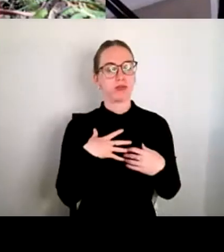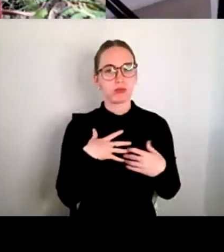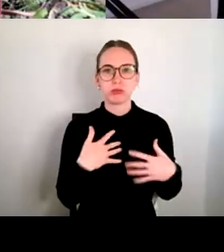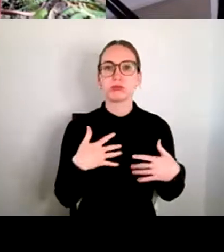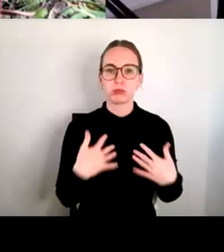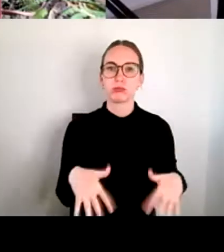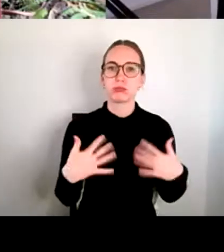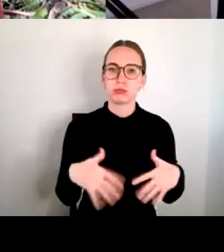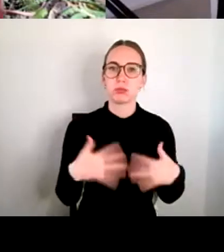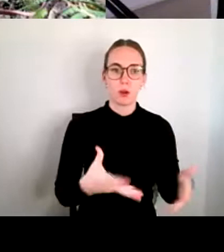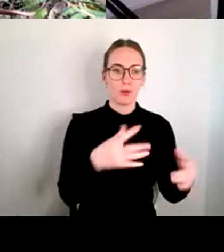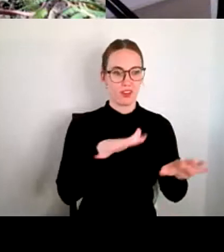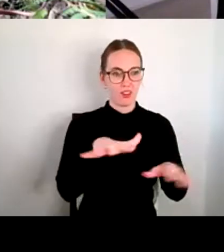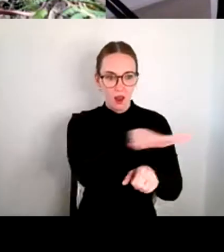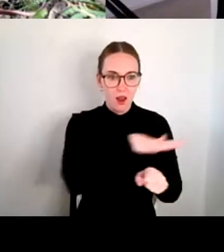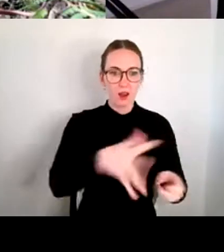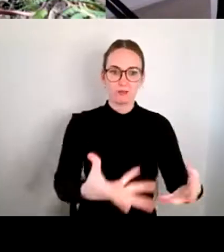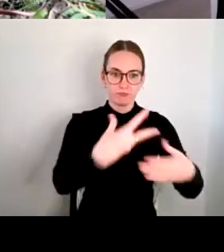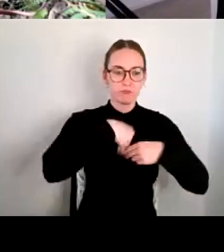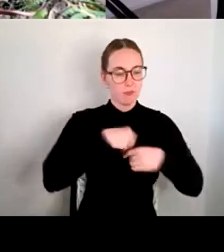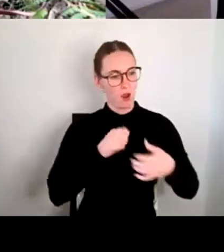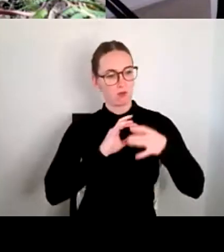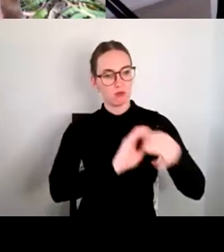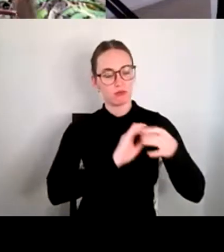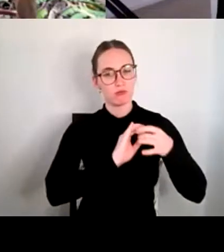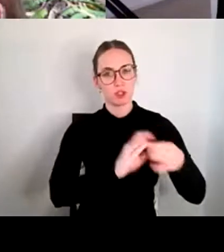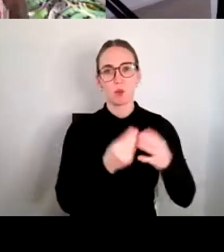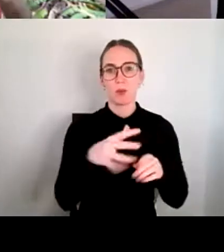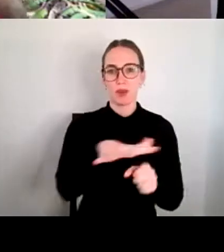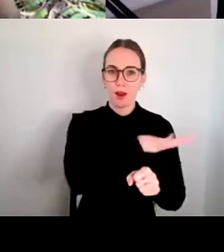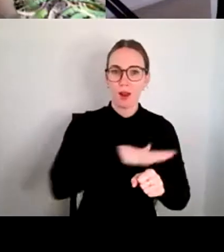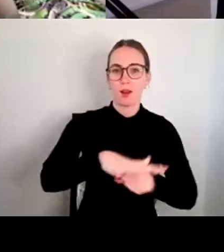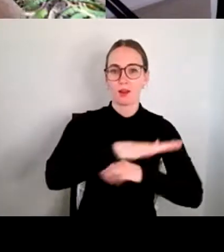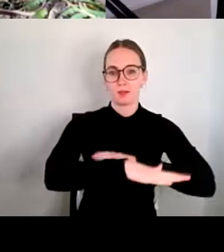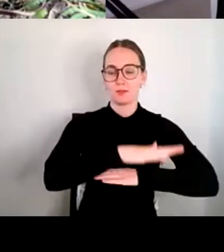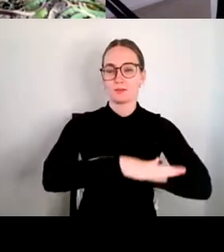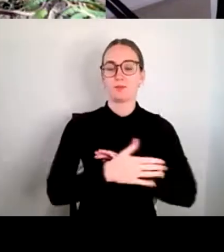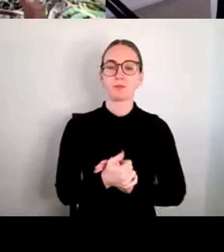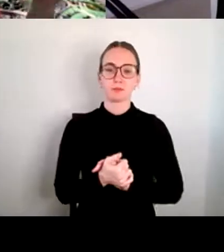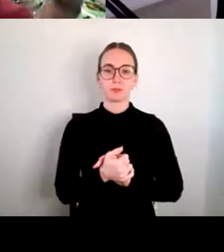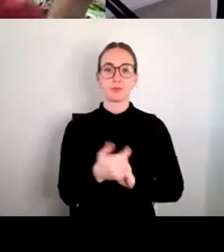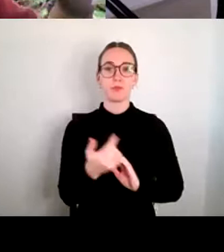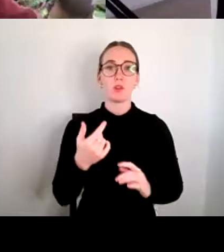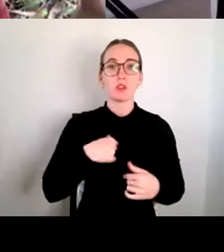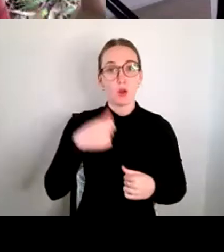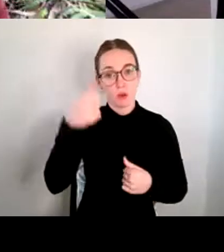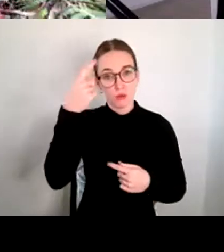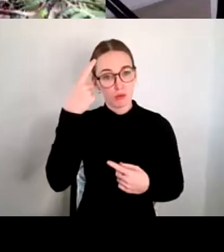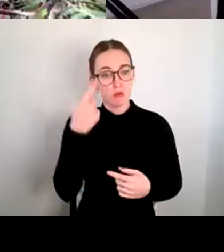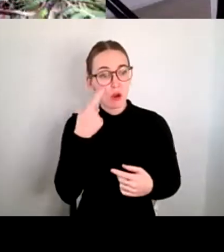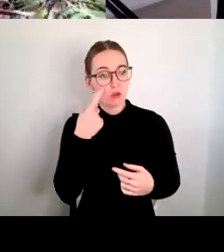to embody that, or to embody my relationship with it. So to notice relationships between my architecture and the architecture of